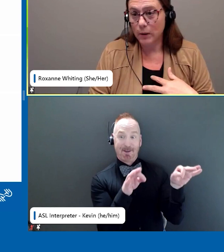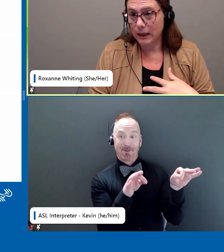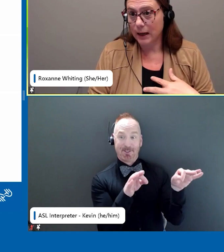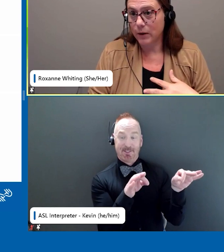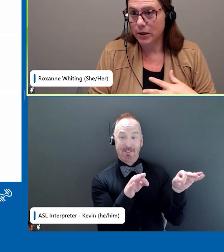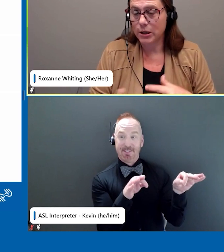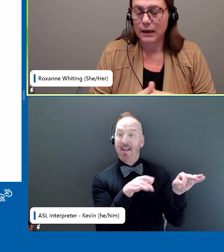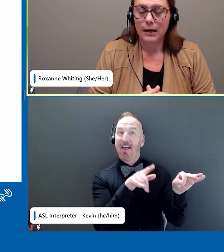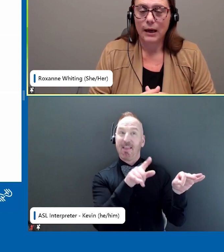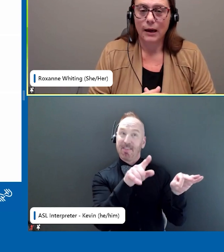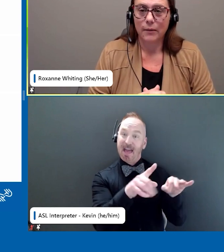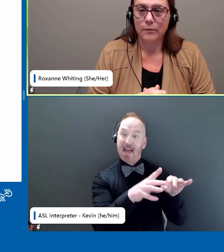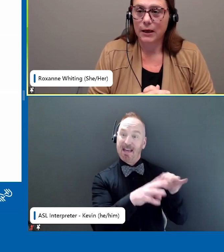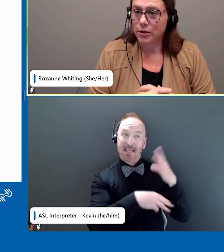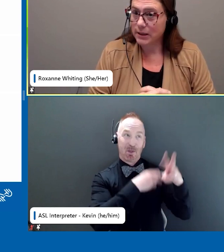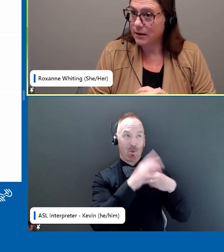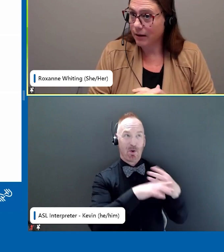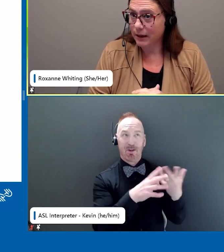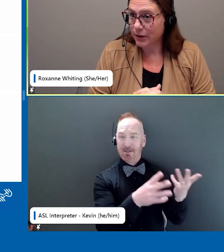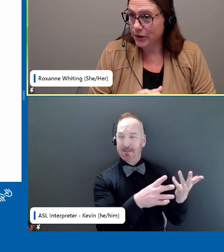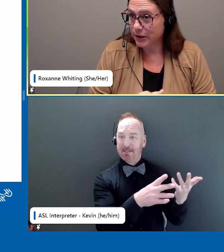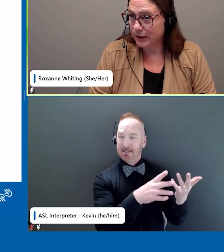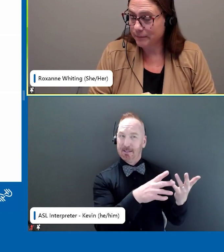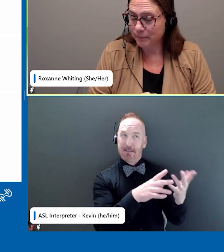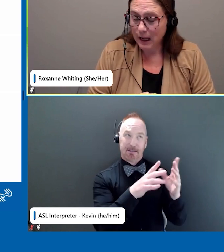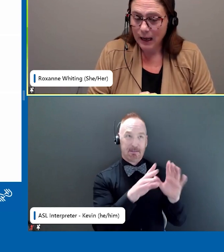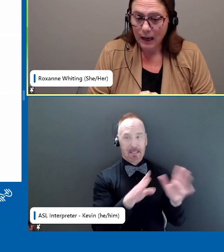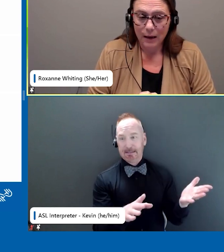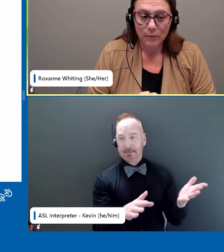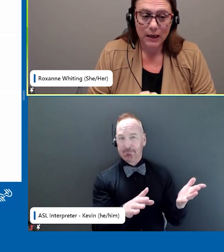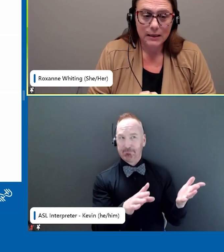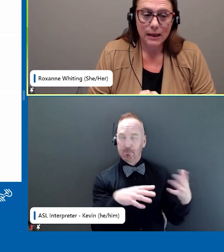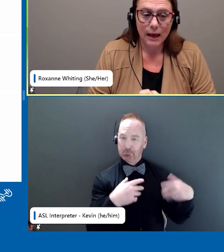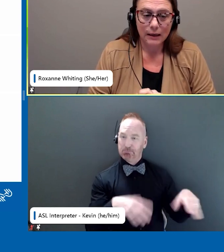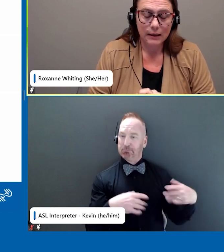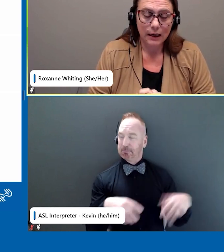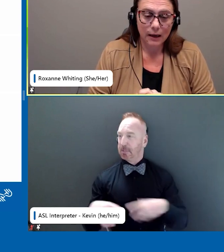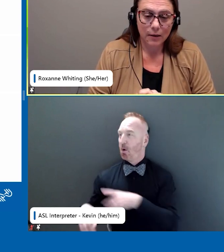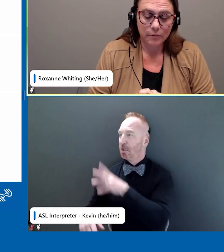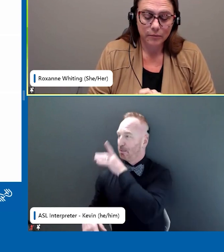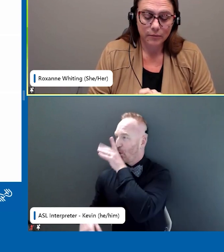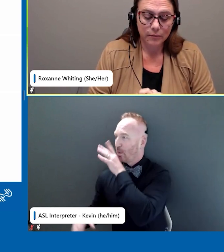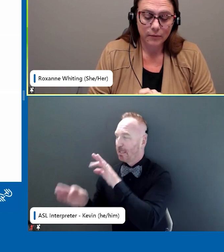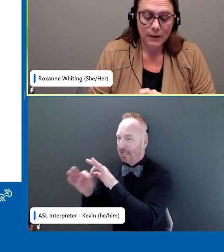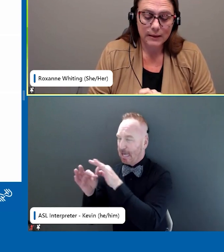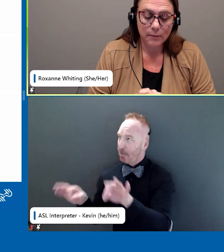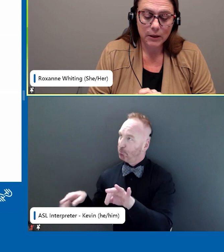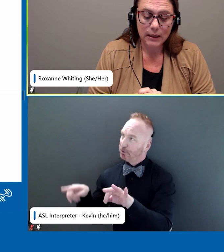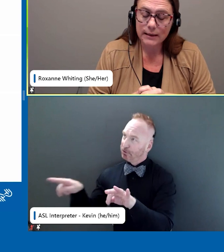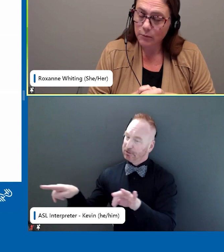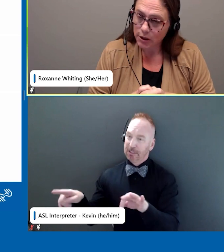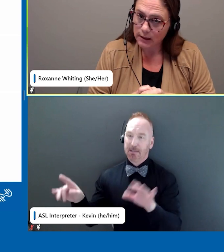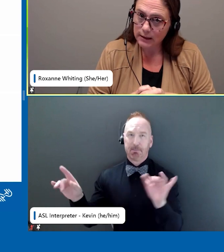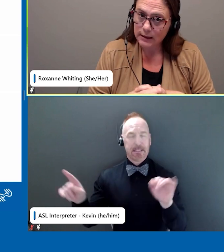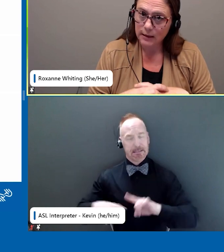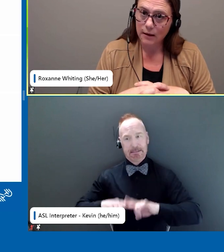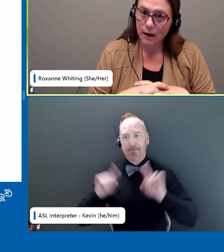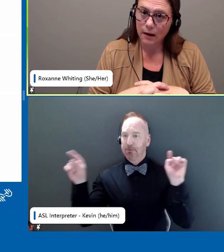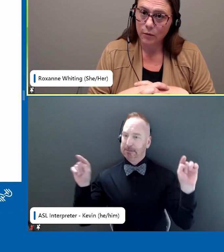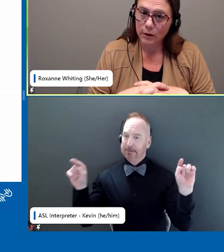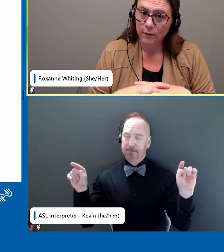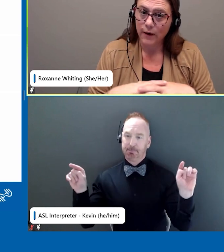languages and spoken language that are just not understood. And because of that, some of the